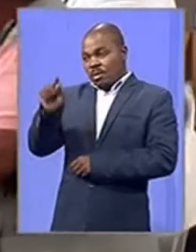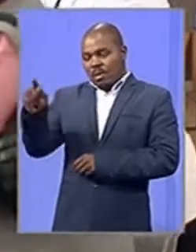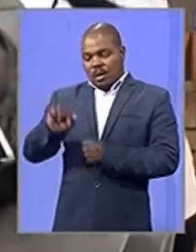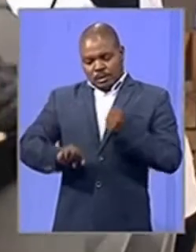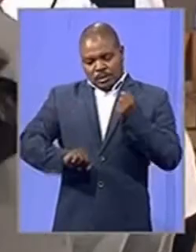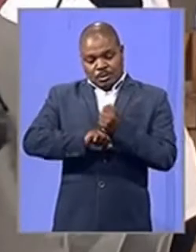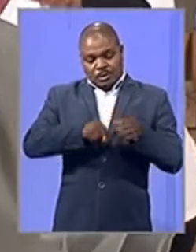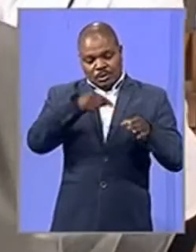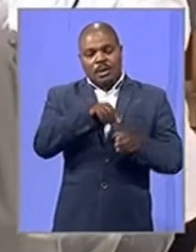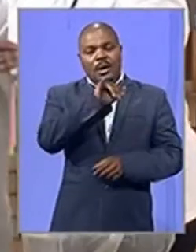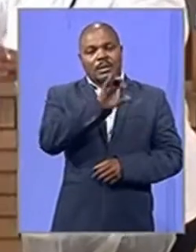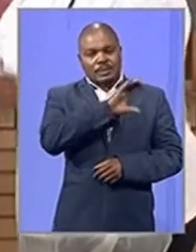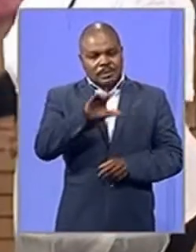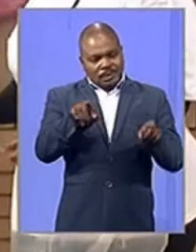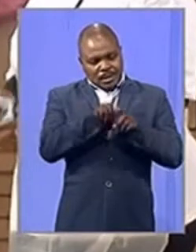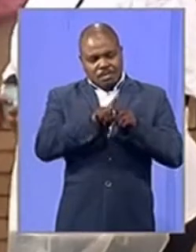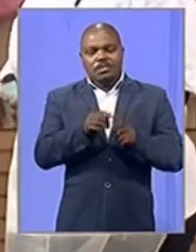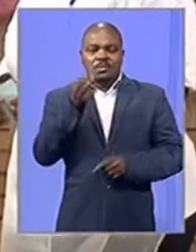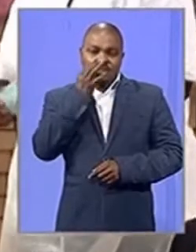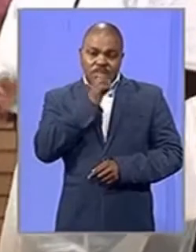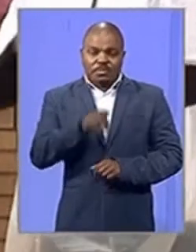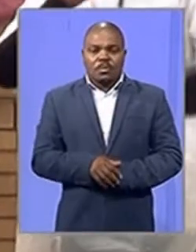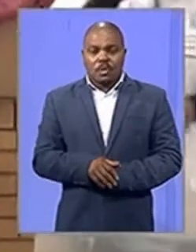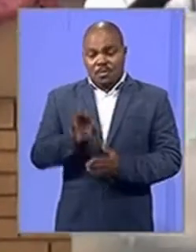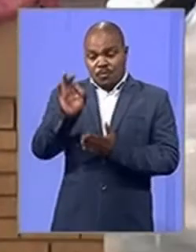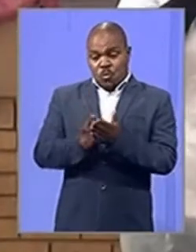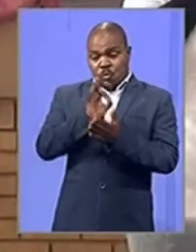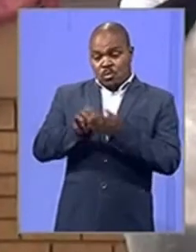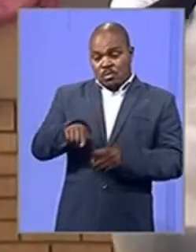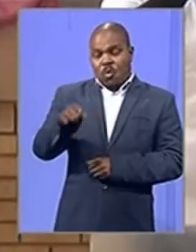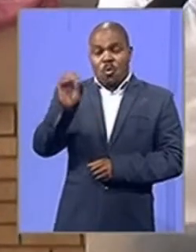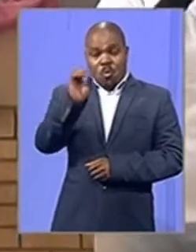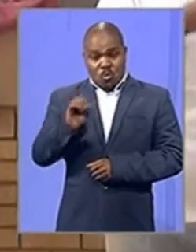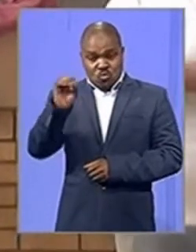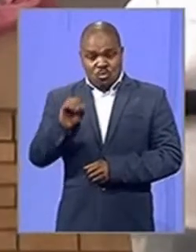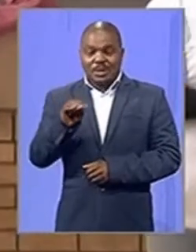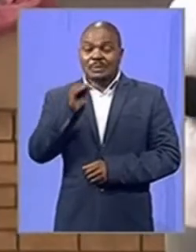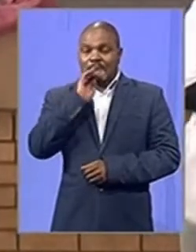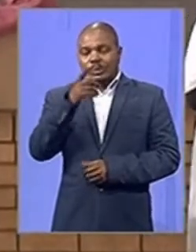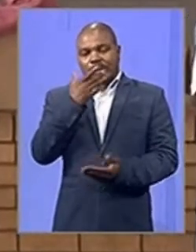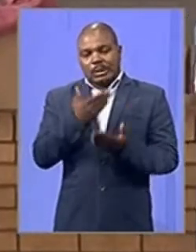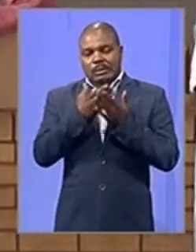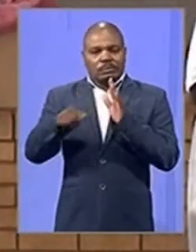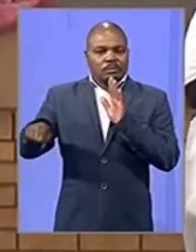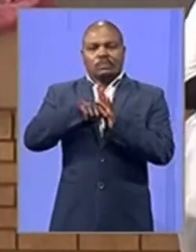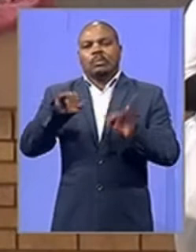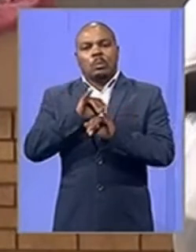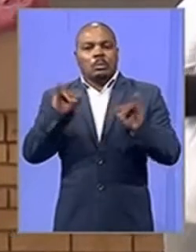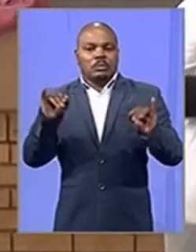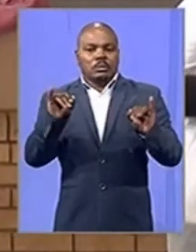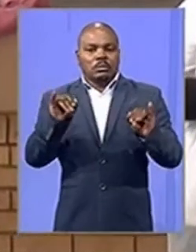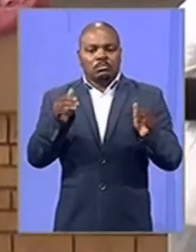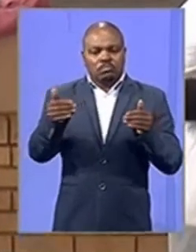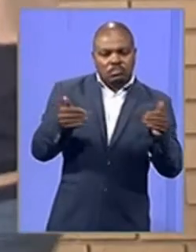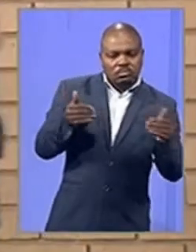emanokeng IEC a ngangile ka gore go tshwara ditlhopho ka Diphalane go ka nna le ditlamorago tse di sa jeseng di welang mo